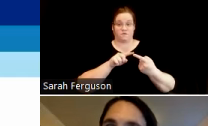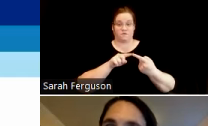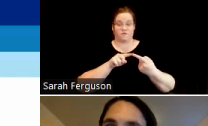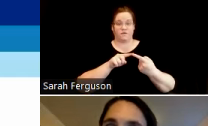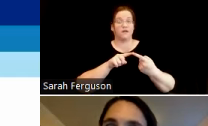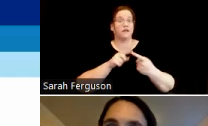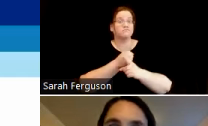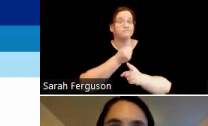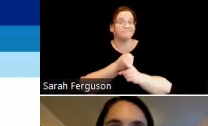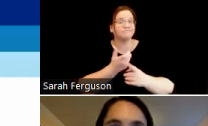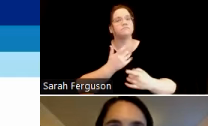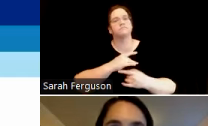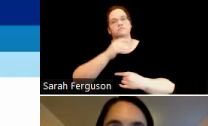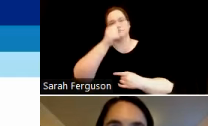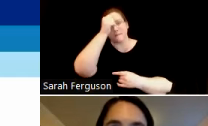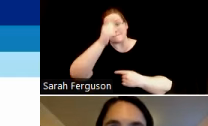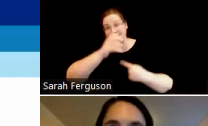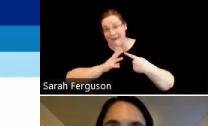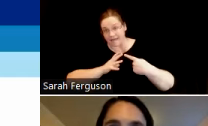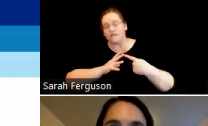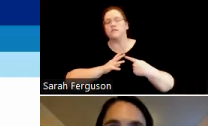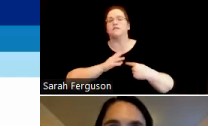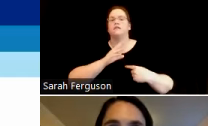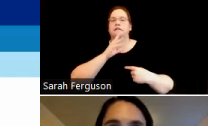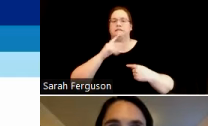teenage males. Next slide.